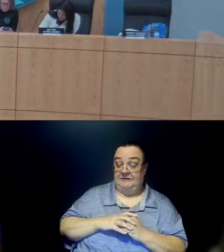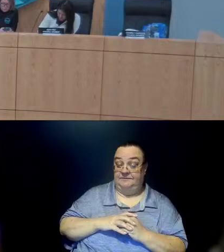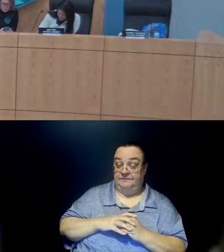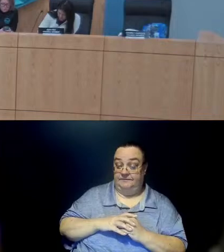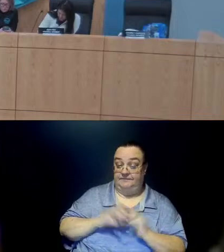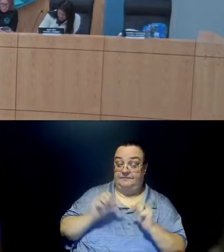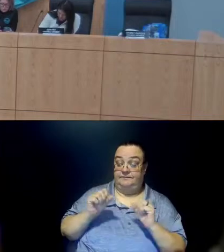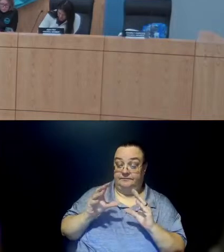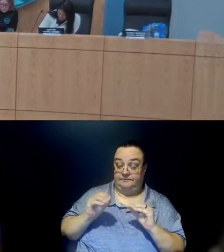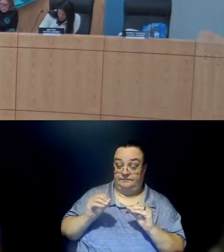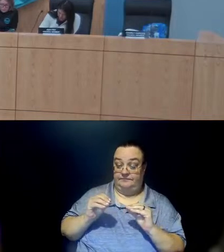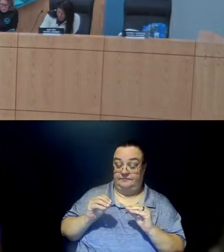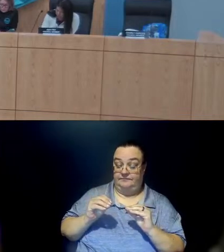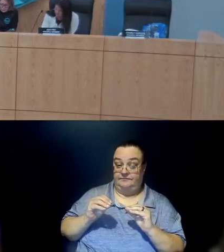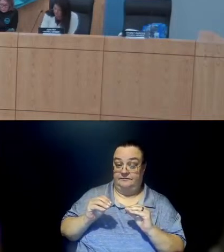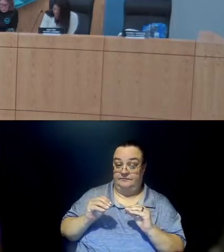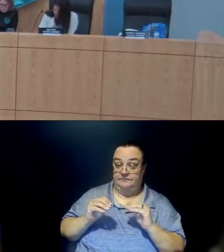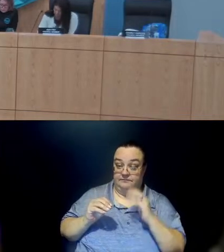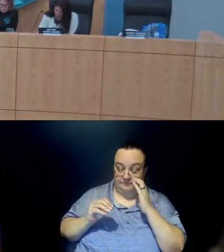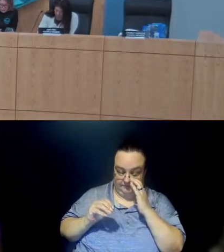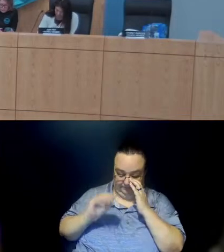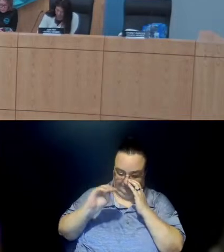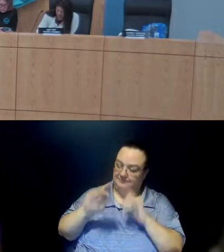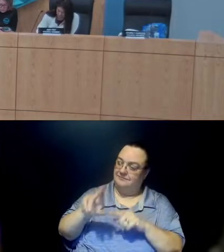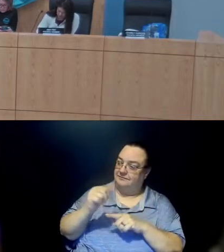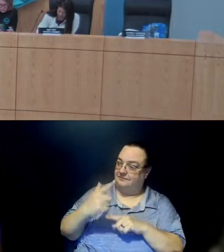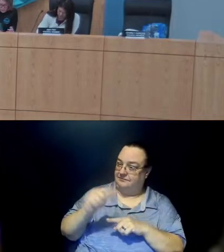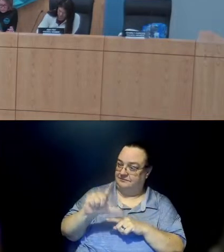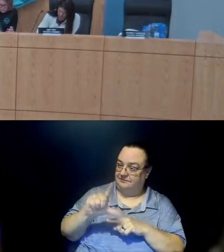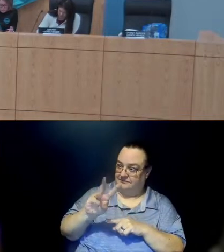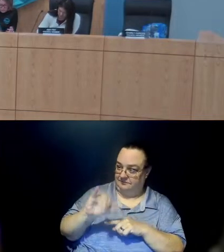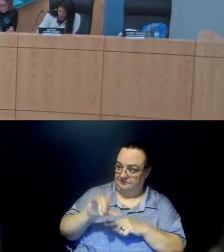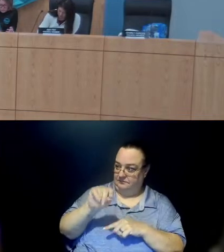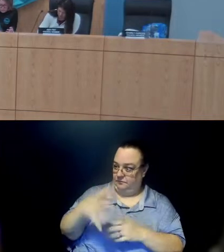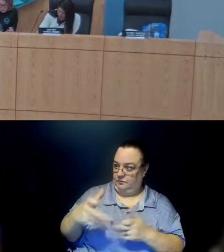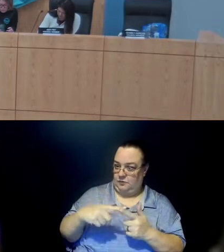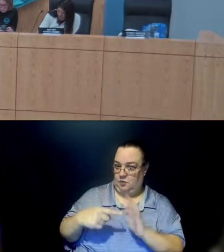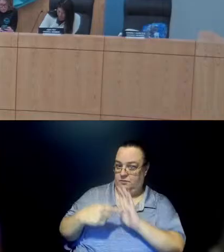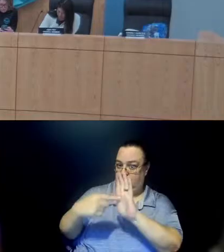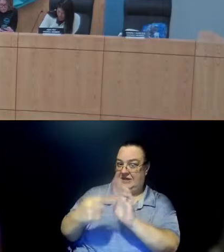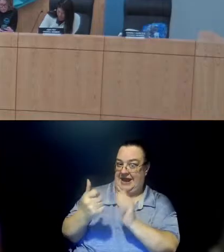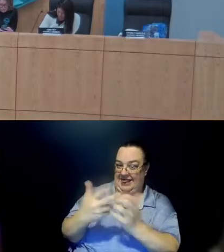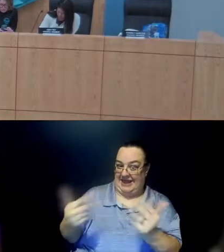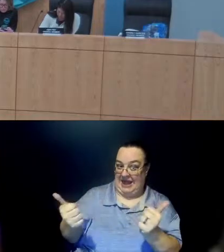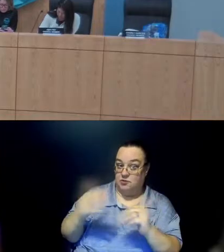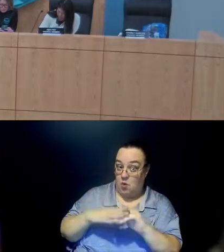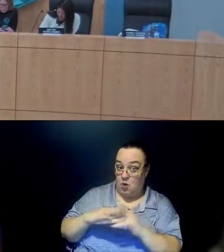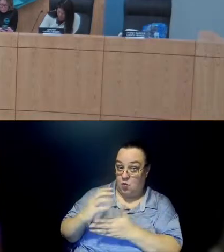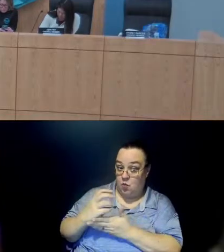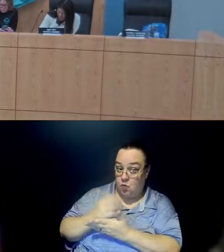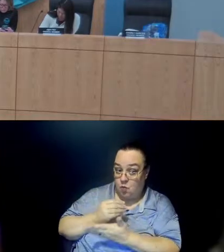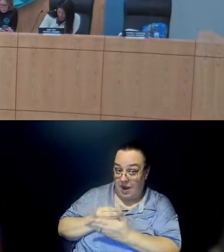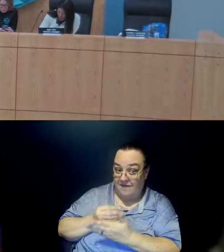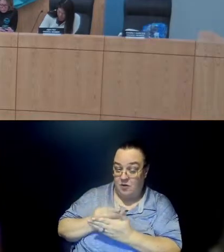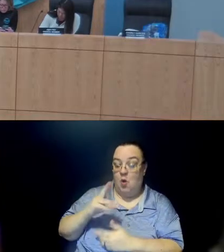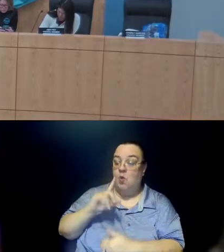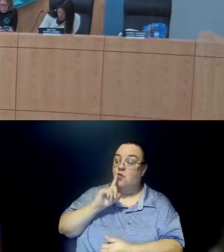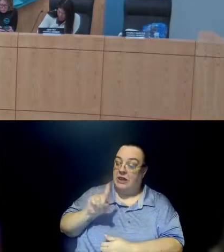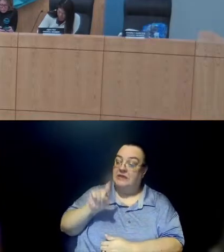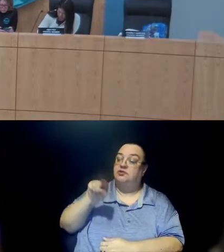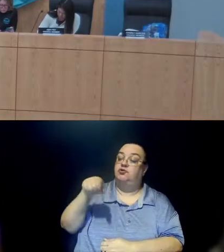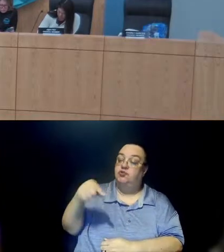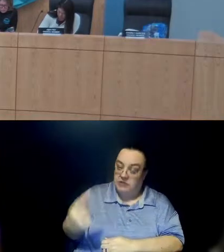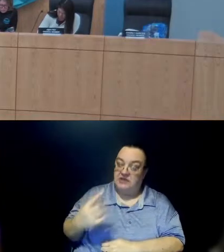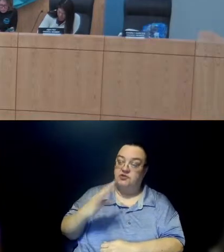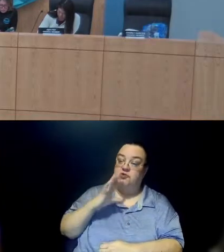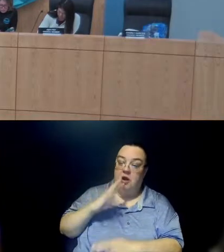So I will, so Mr. Galloway, did you want to present anything else on revenue? Or are we really just talking about